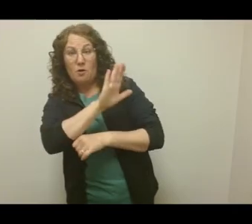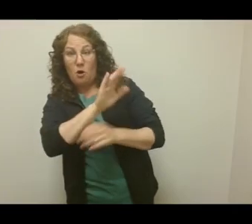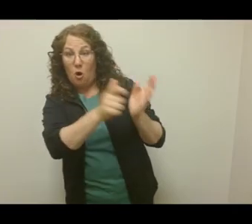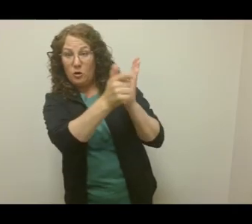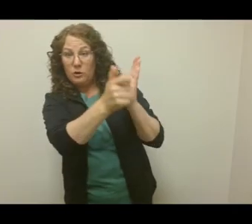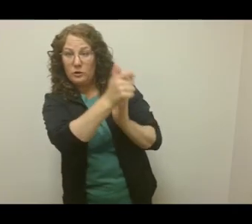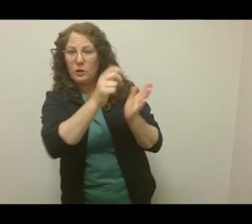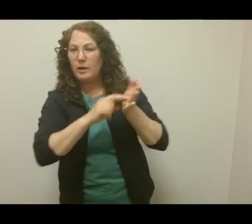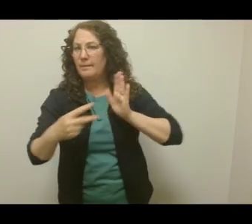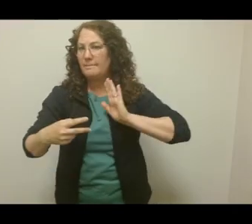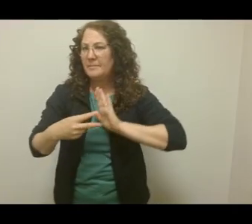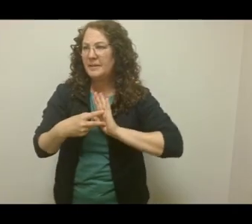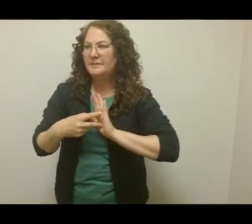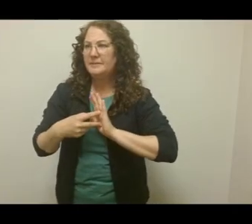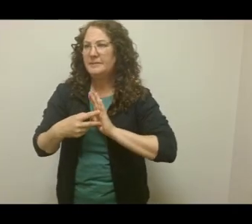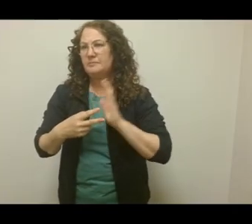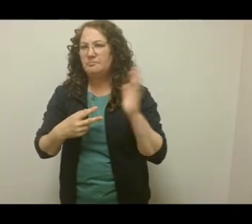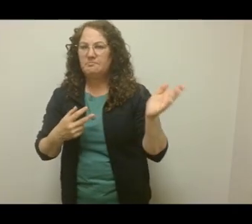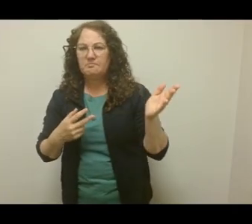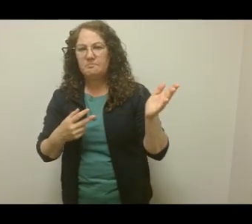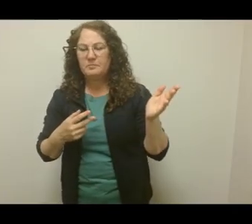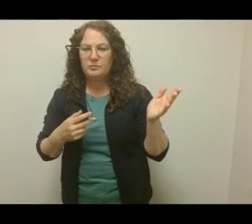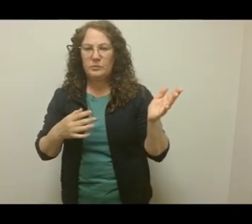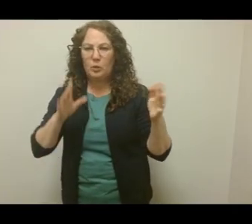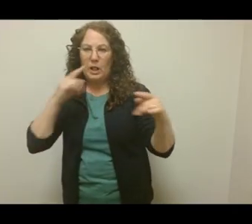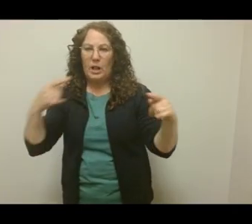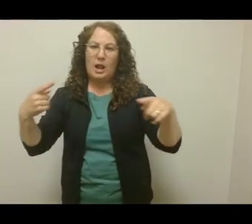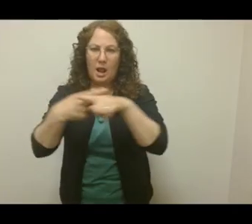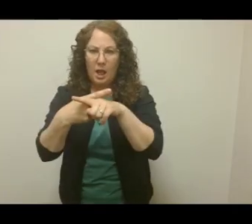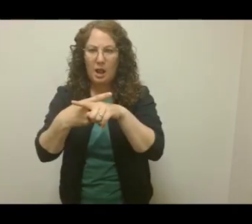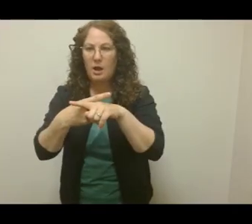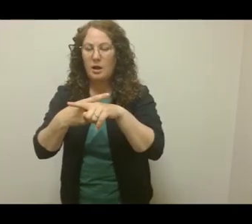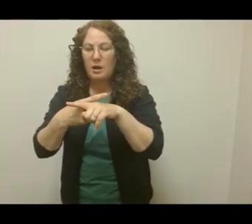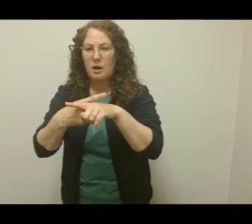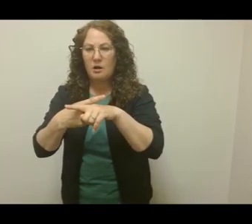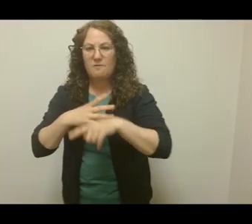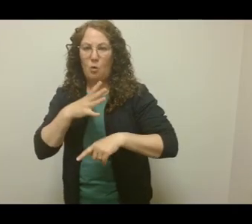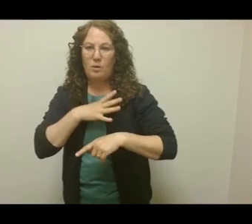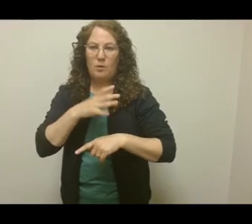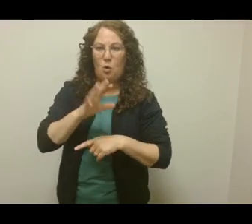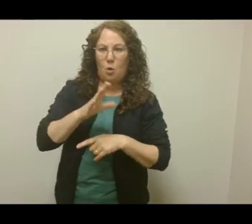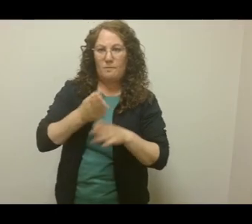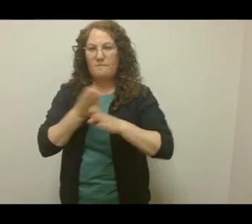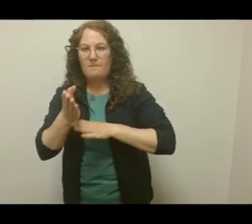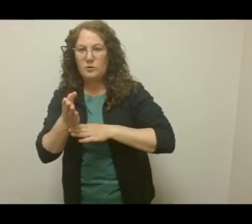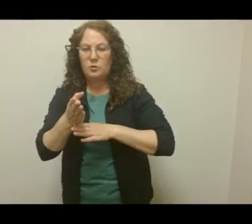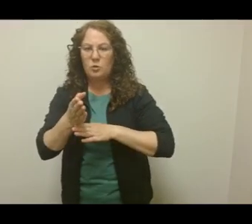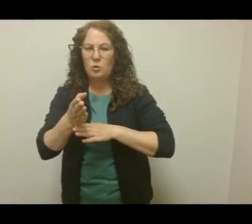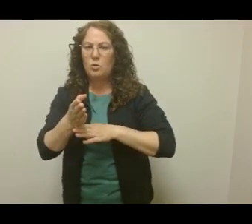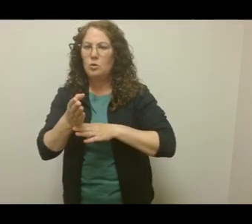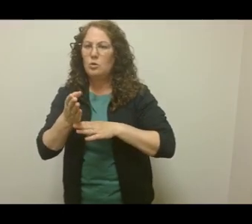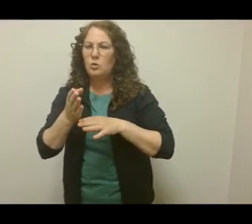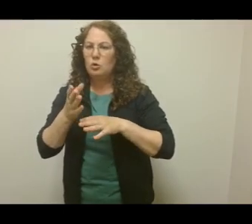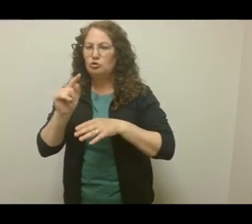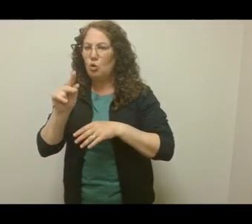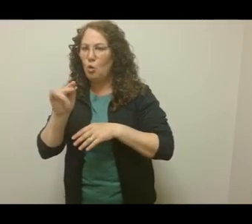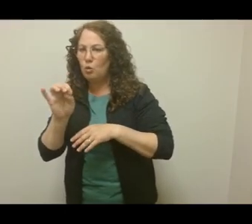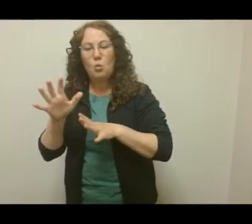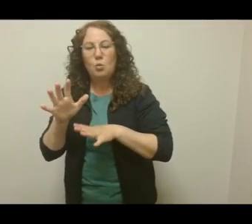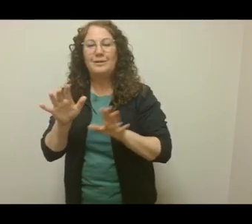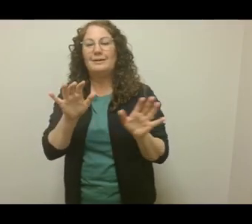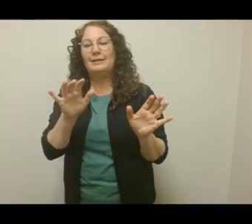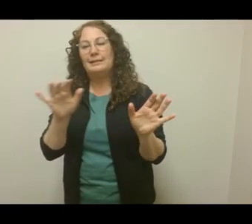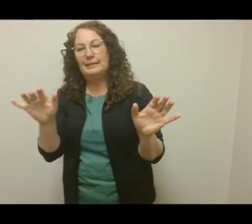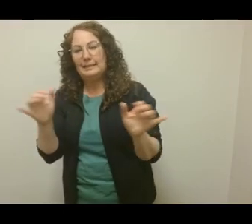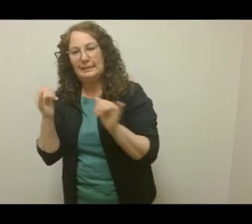a very, in contrast to Mandeep, a very formal or professional tone. He uses